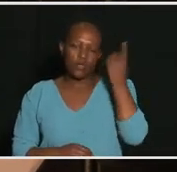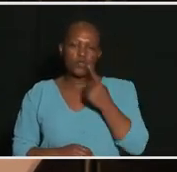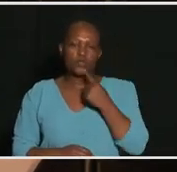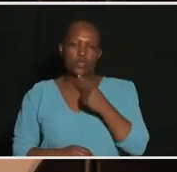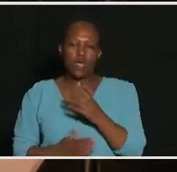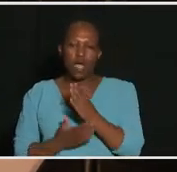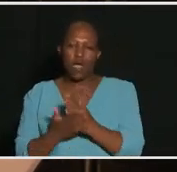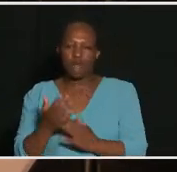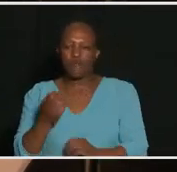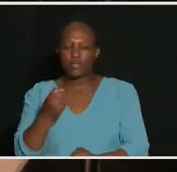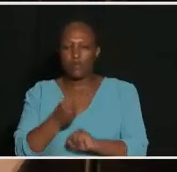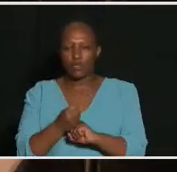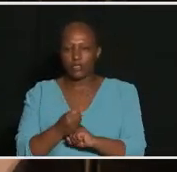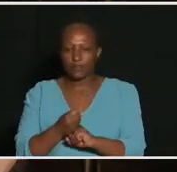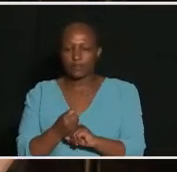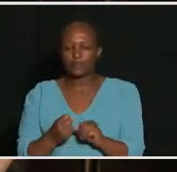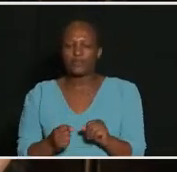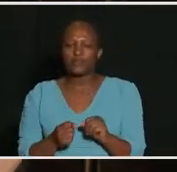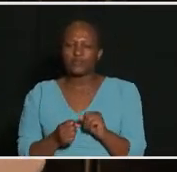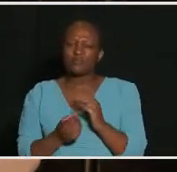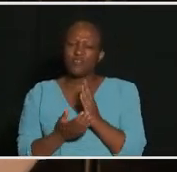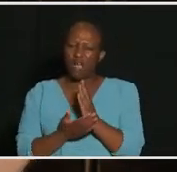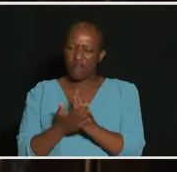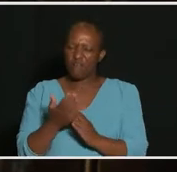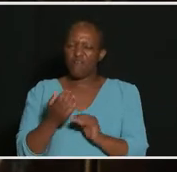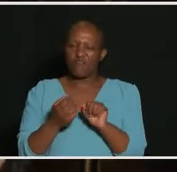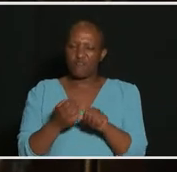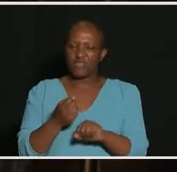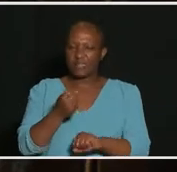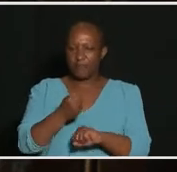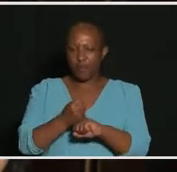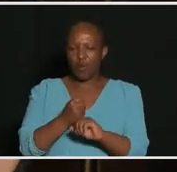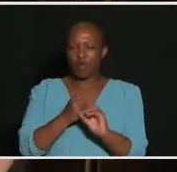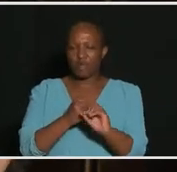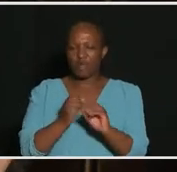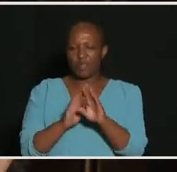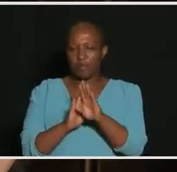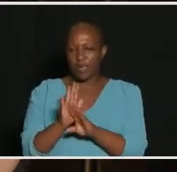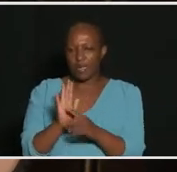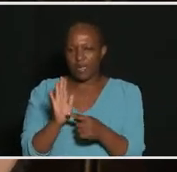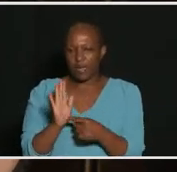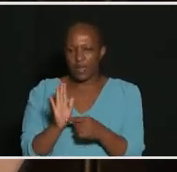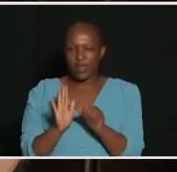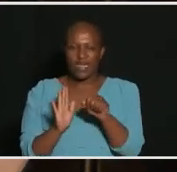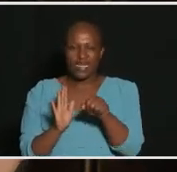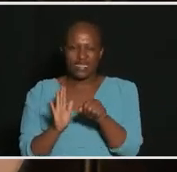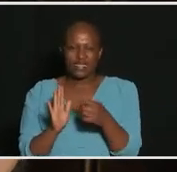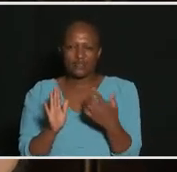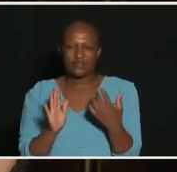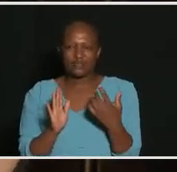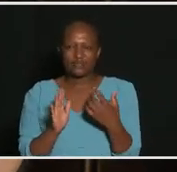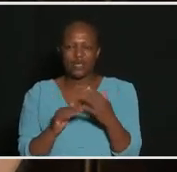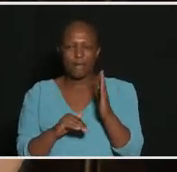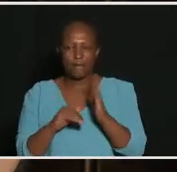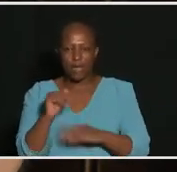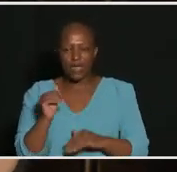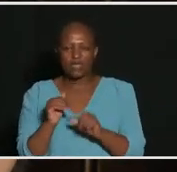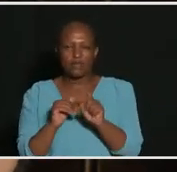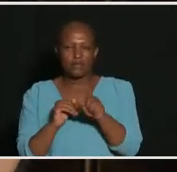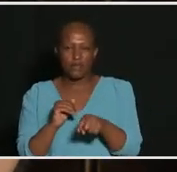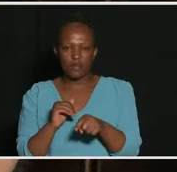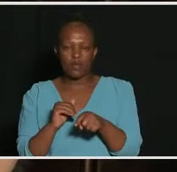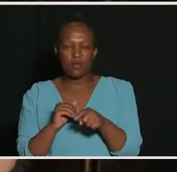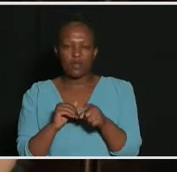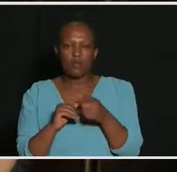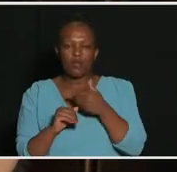support the bill I partially support the bill in terms of yes there should be a penalty for parents